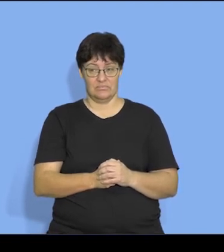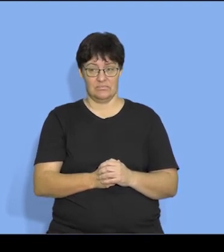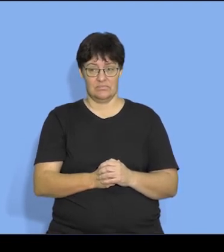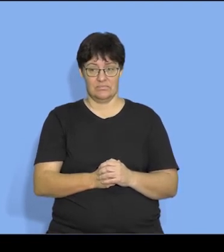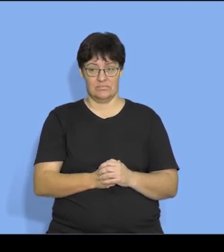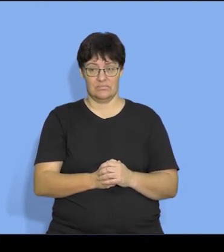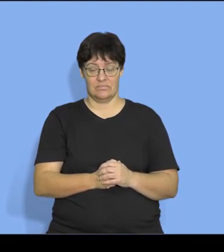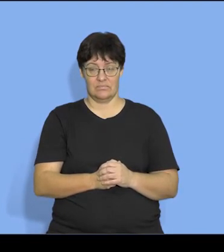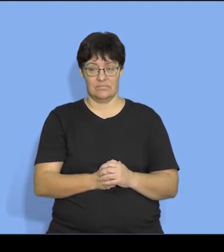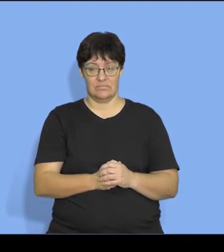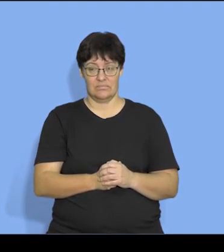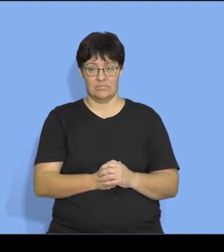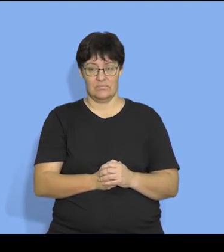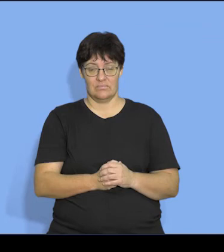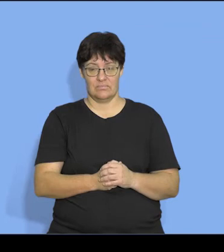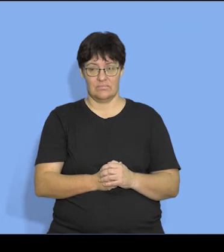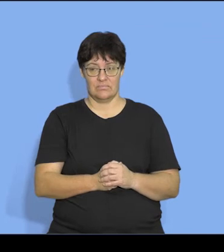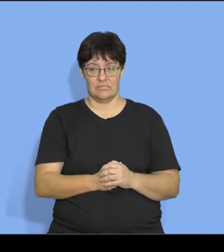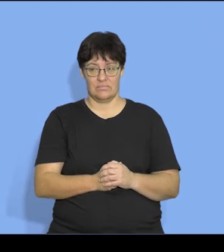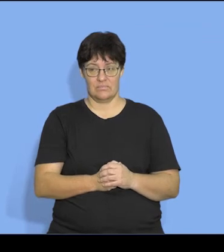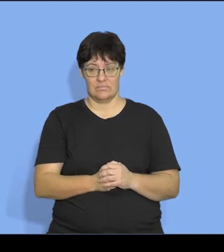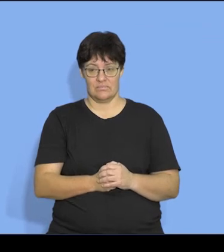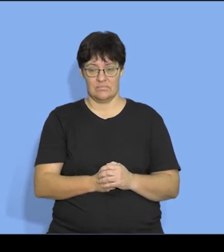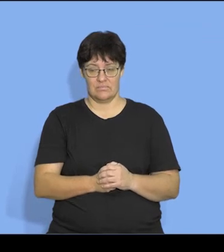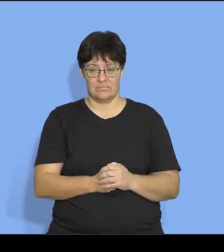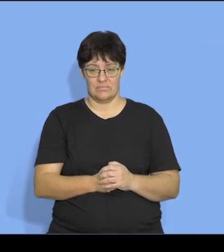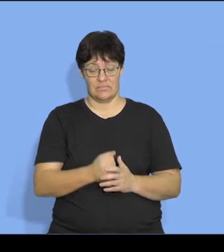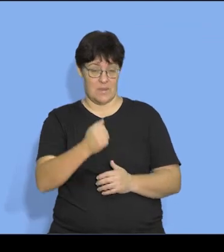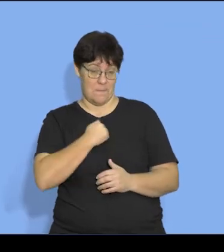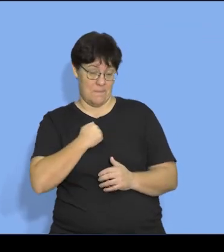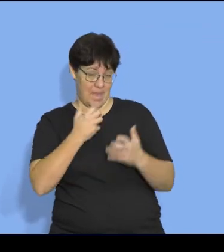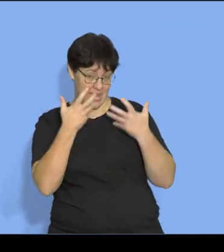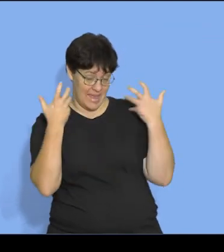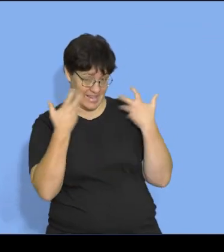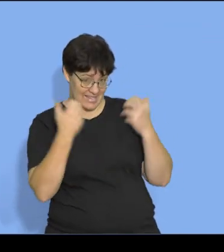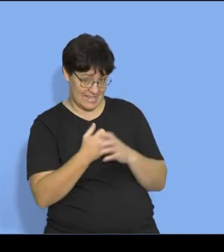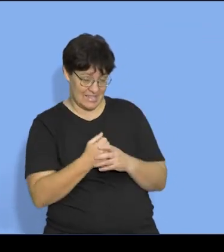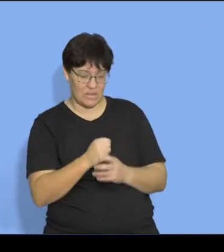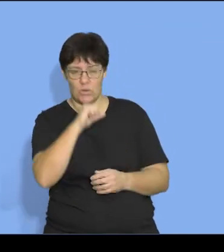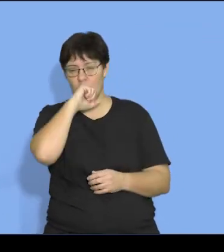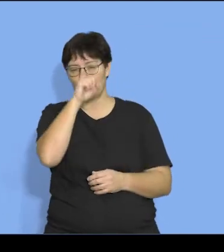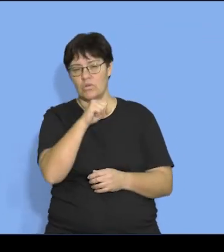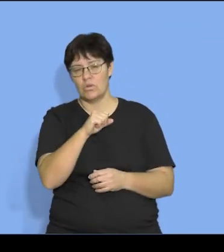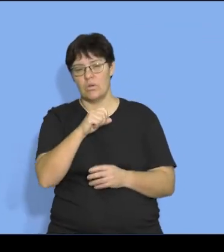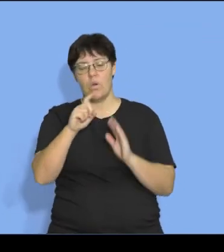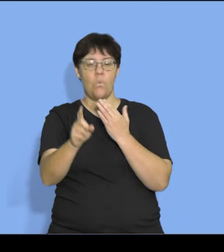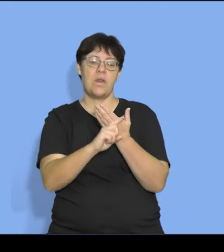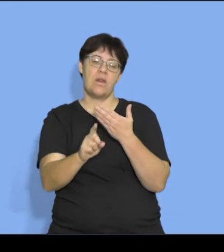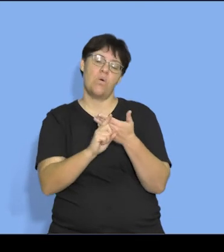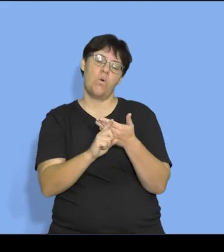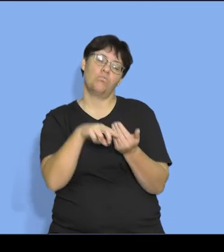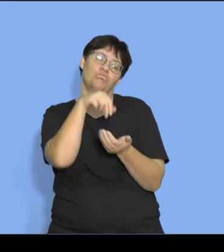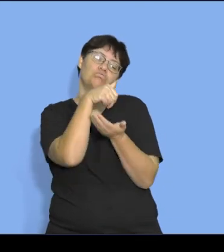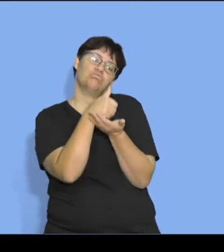Platform. There we go. All right, so my cat loves to sit on the windowsill in my